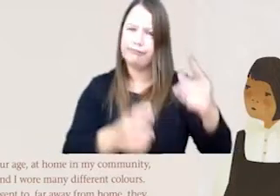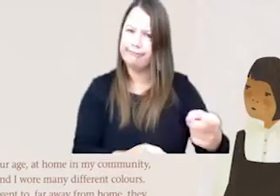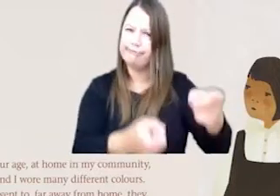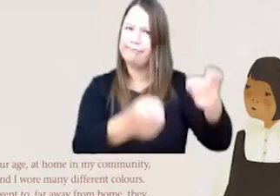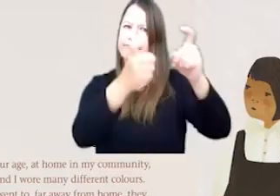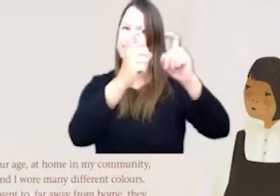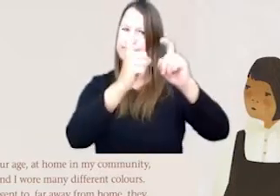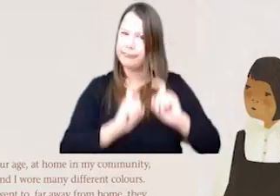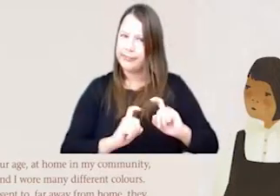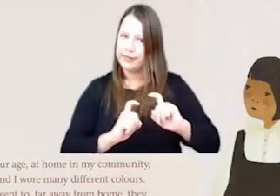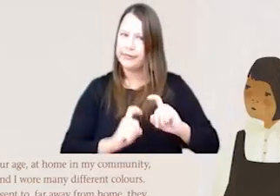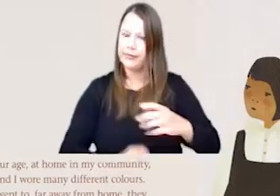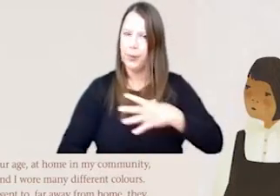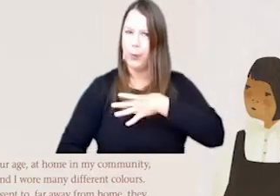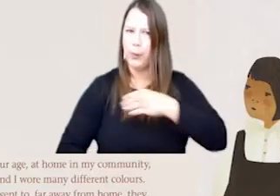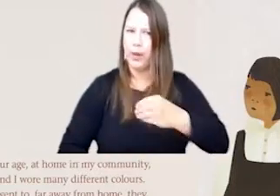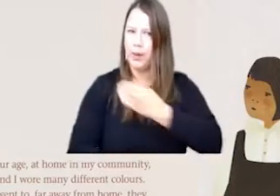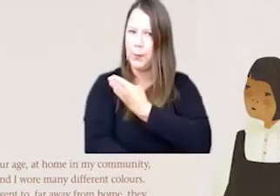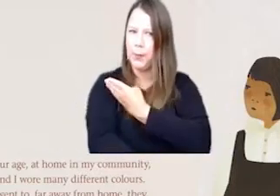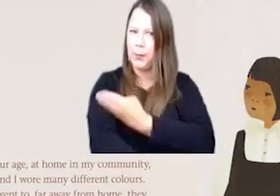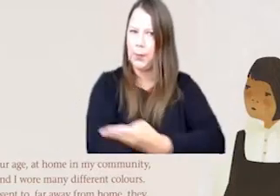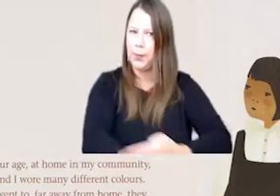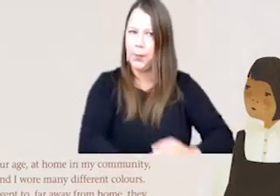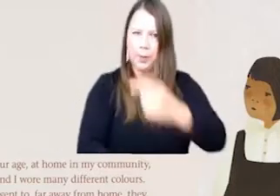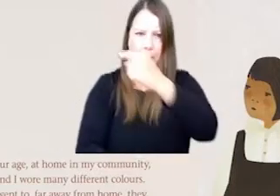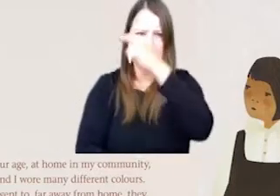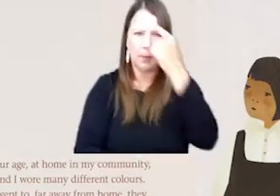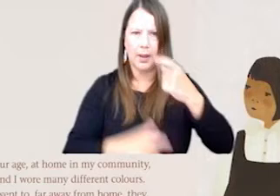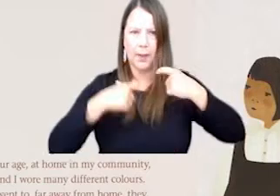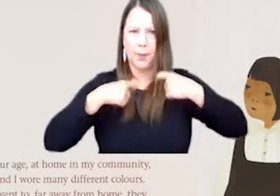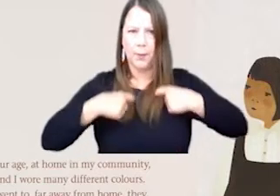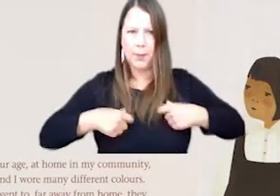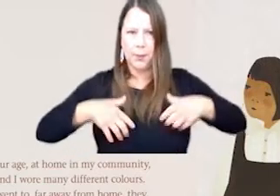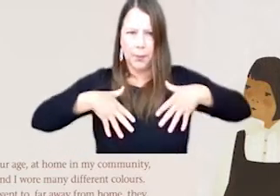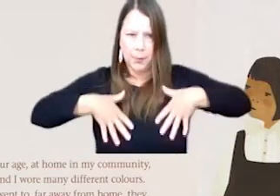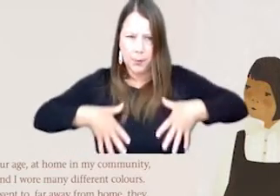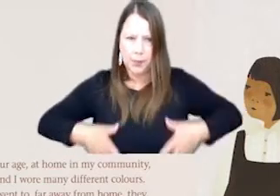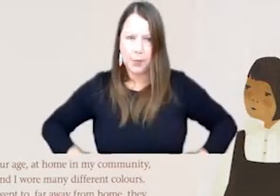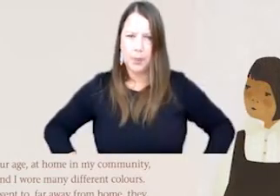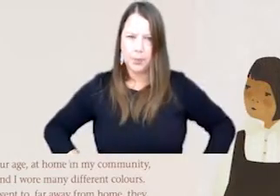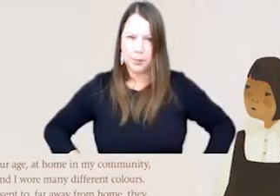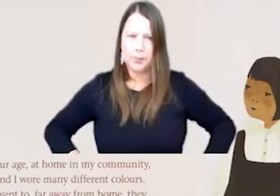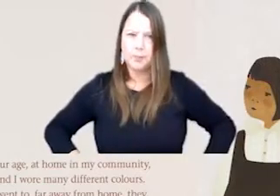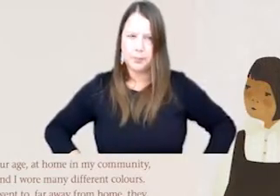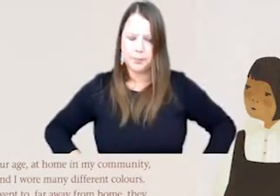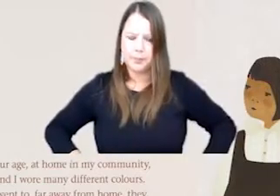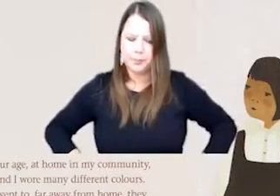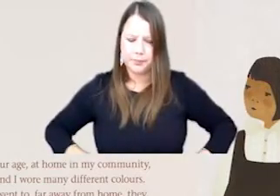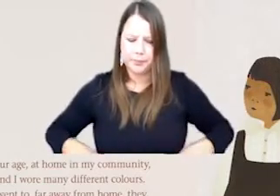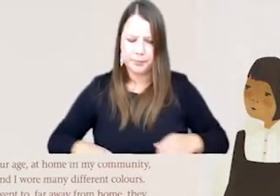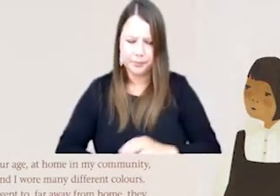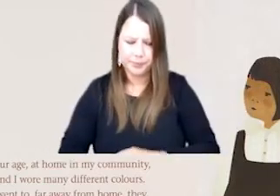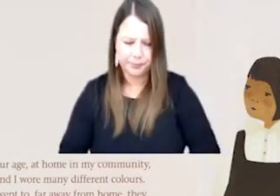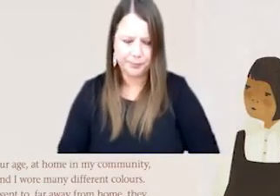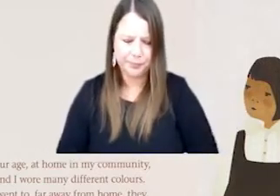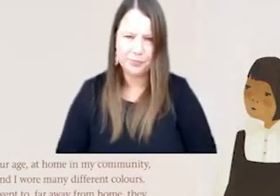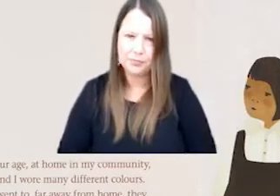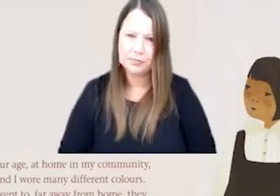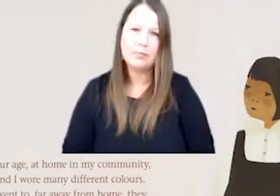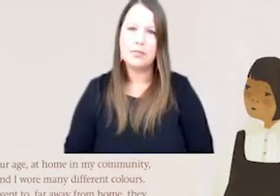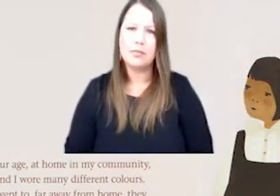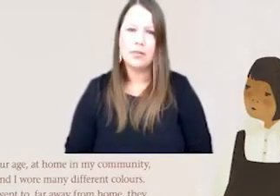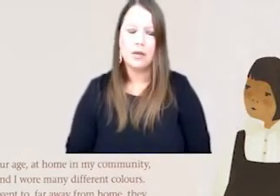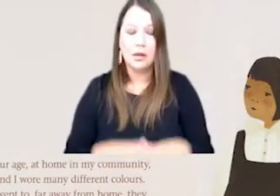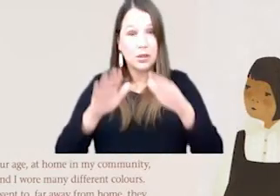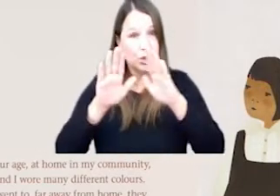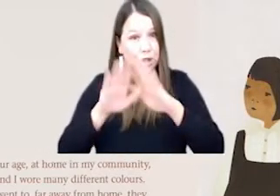wear. All the children were dressed the same, and our clothes weren't colorful at all. We all